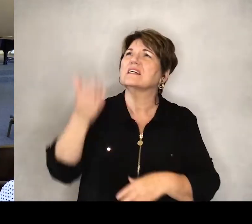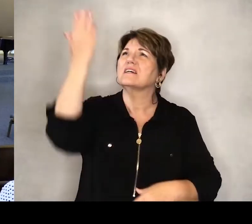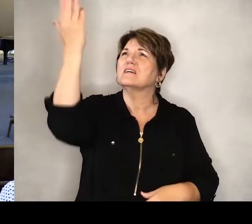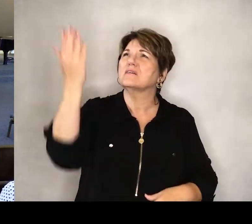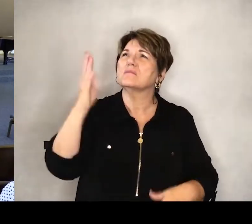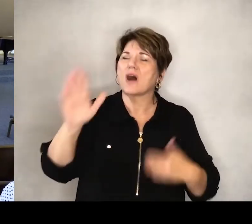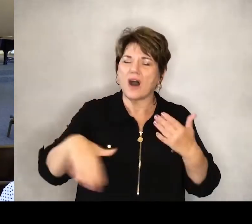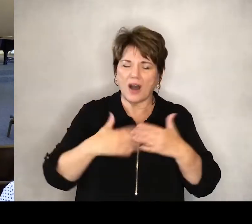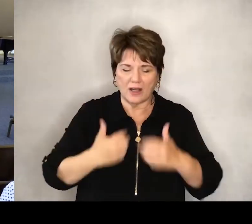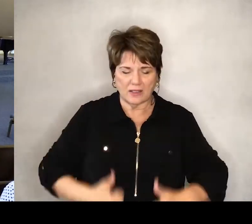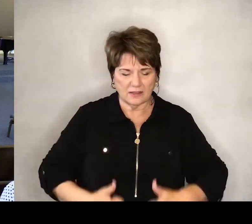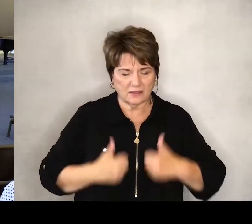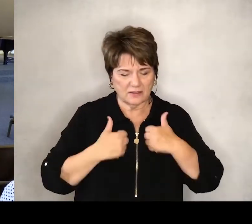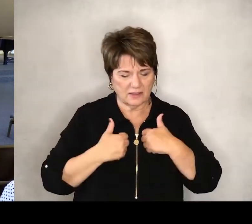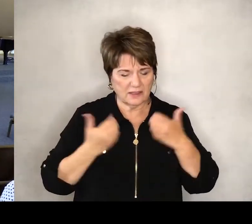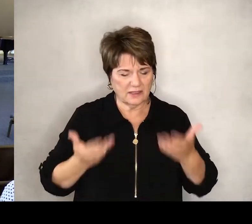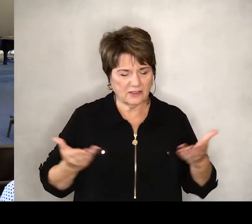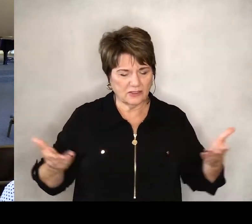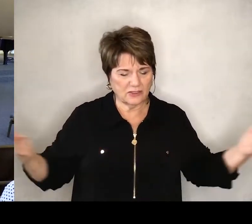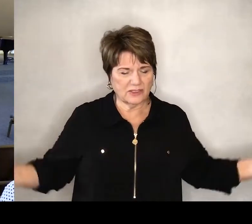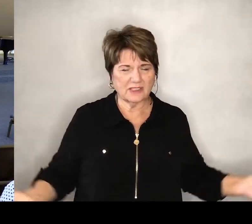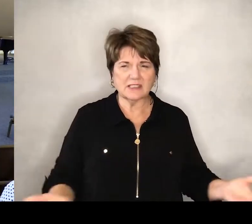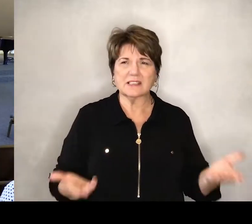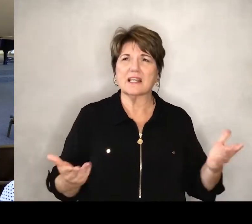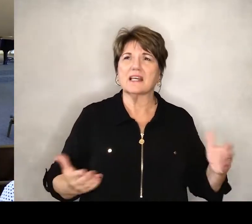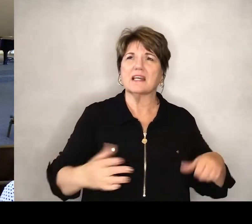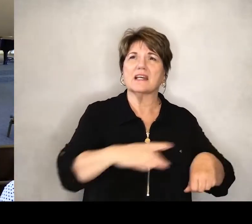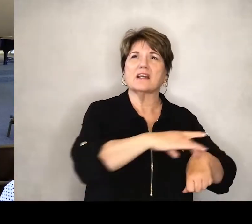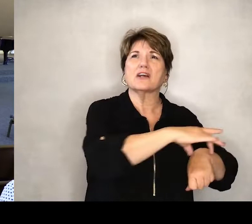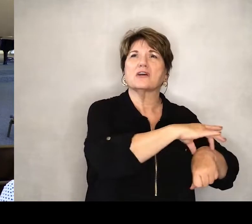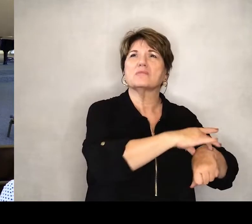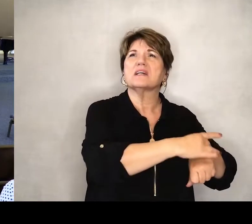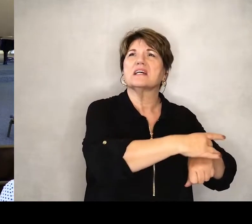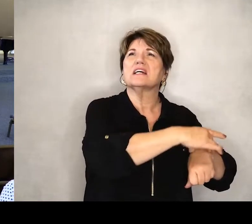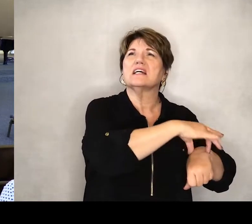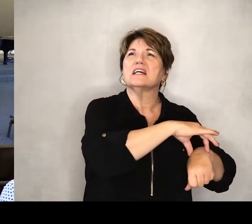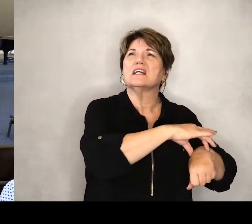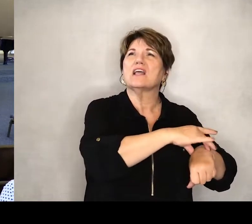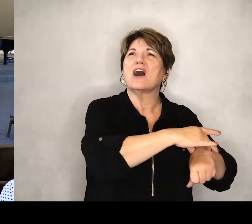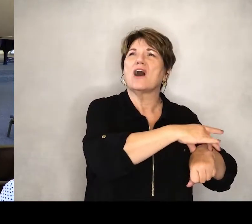Praise him, all creatures here